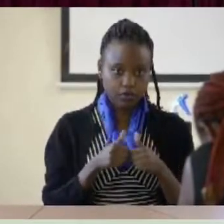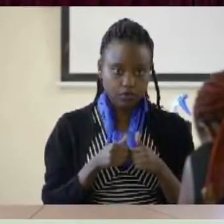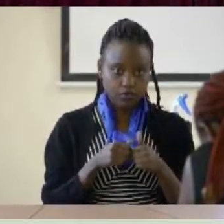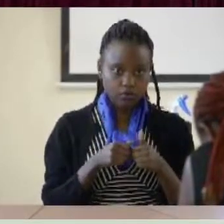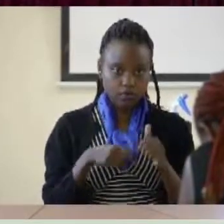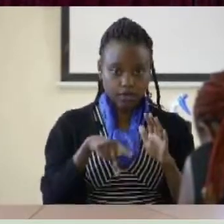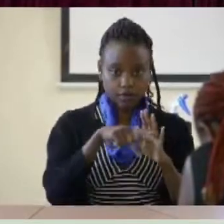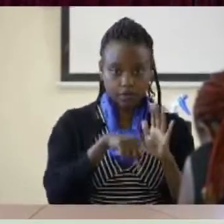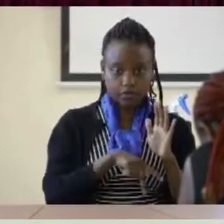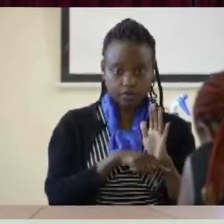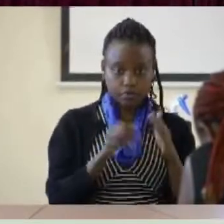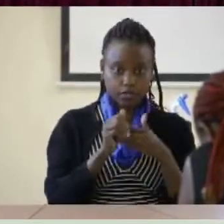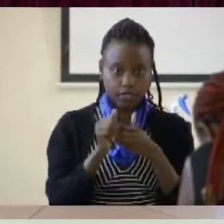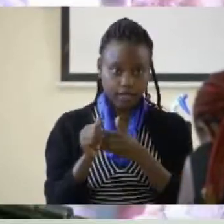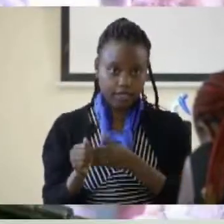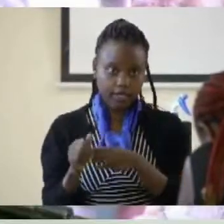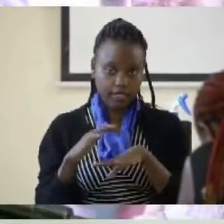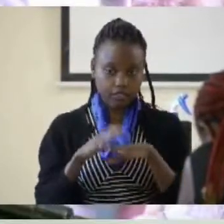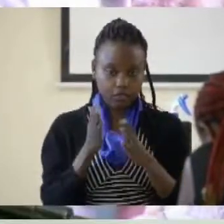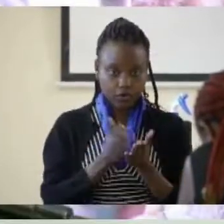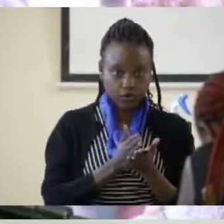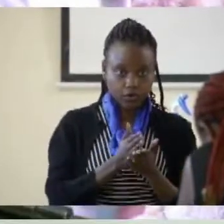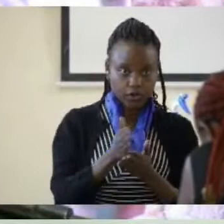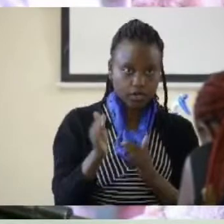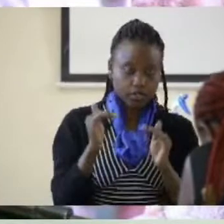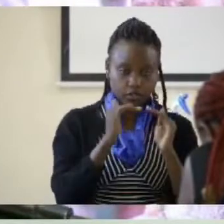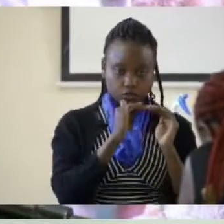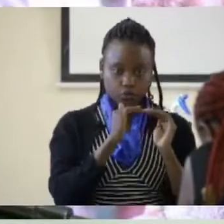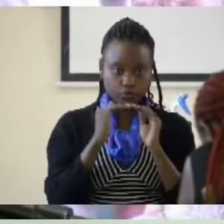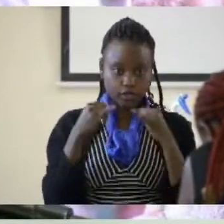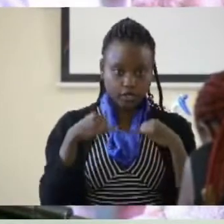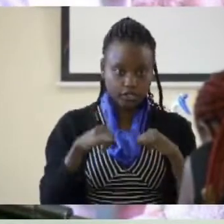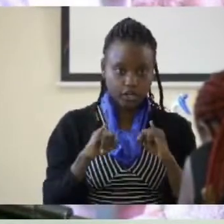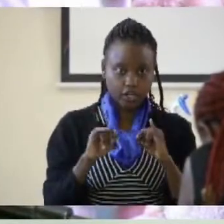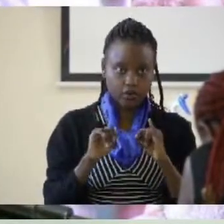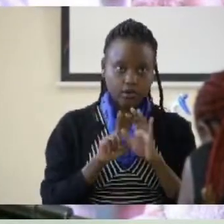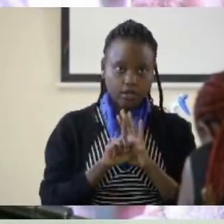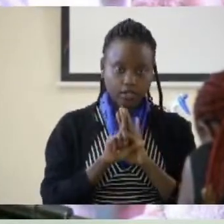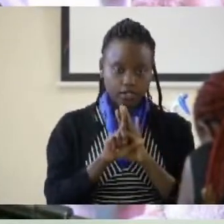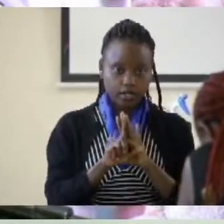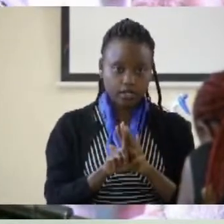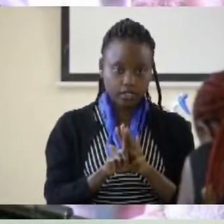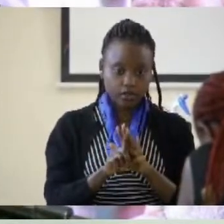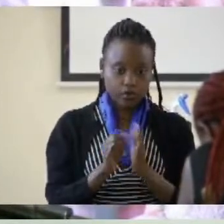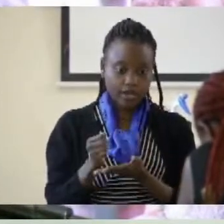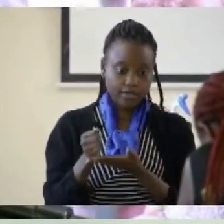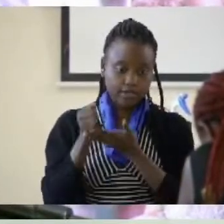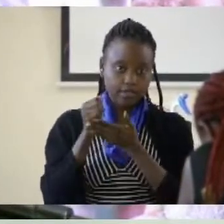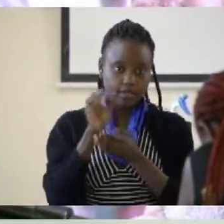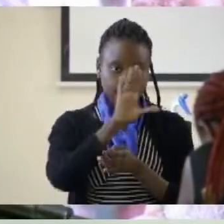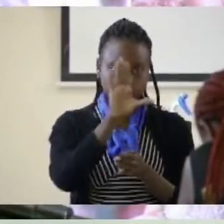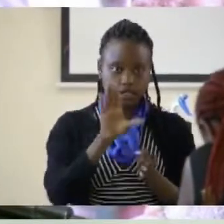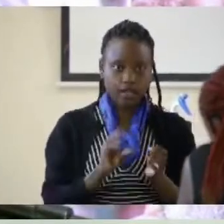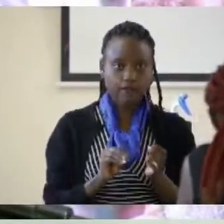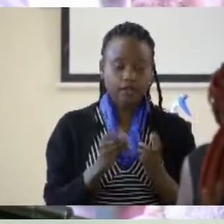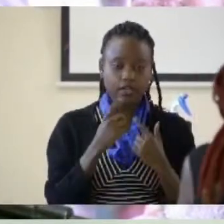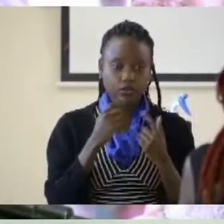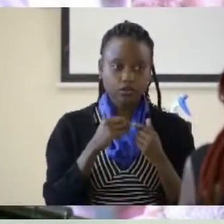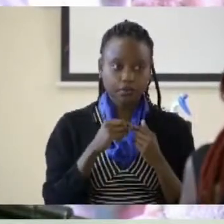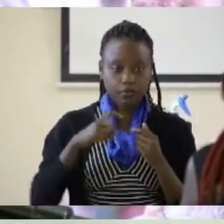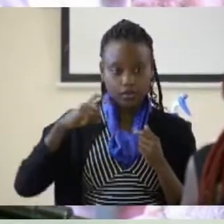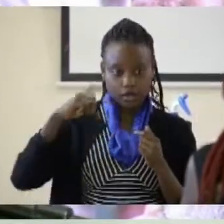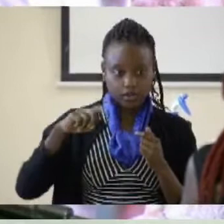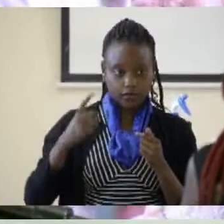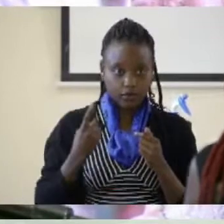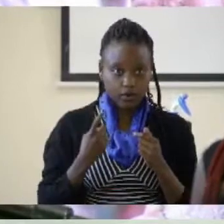guidelines for rights to fair trial and legal assistance in Africa. Talks about the need for one